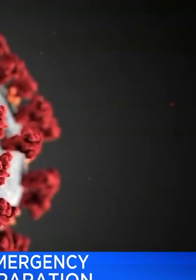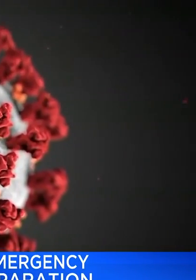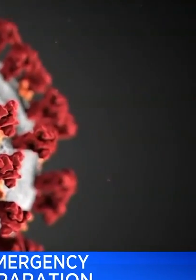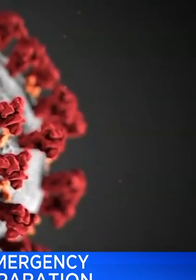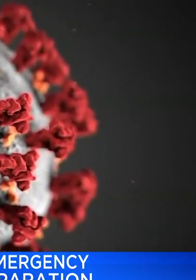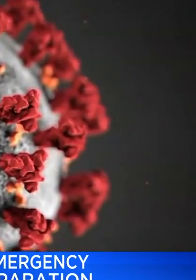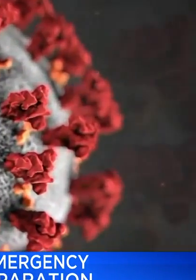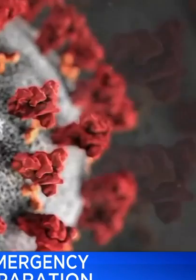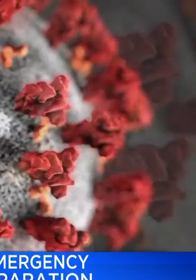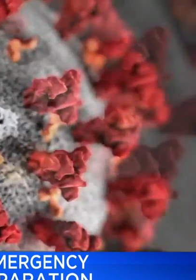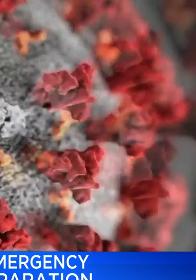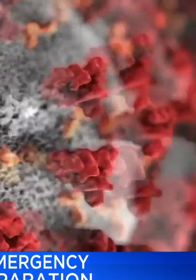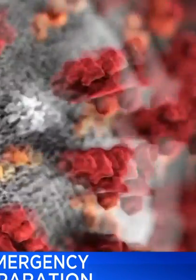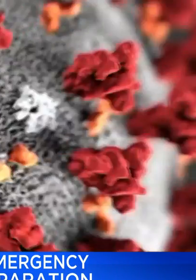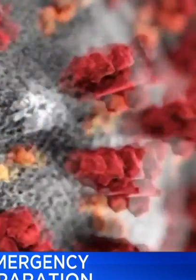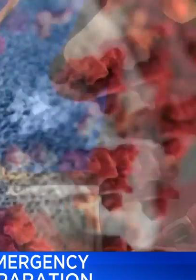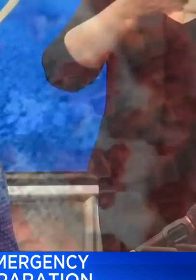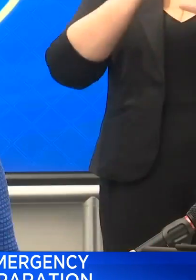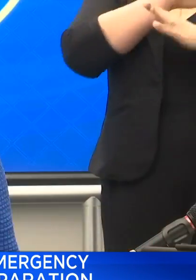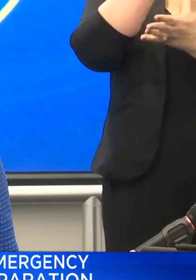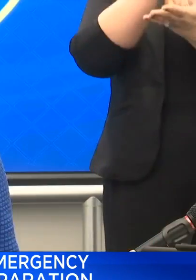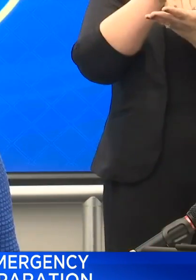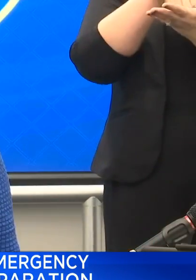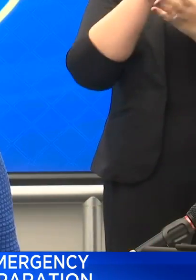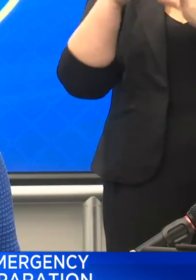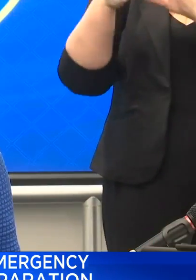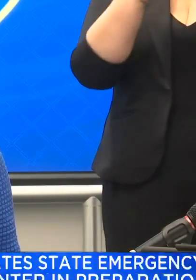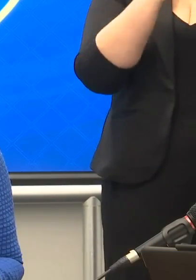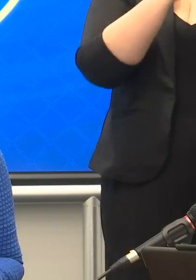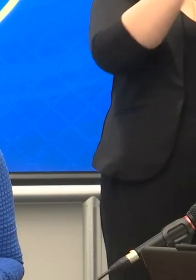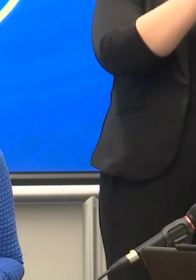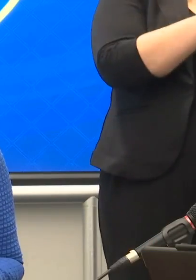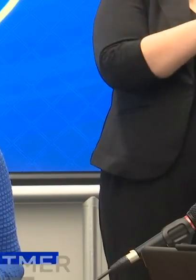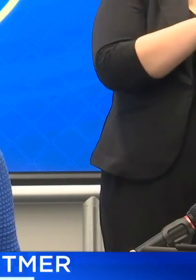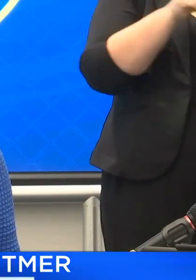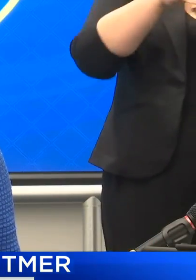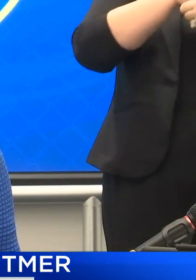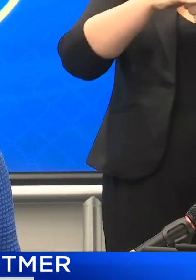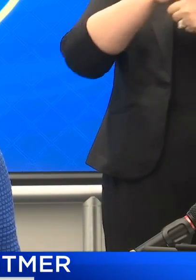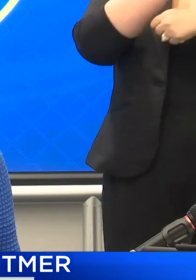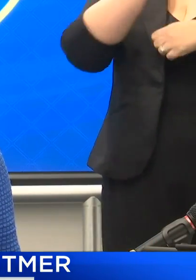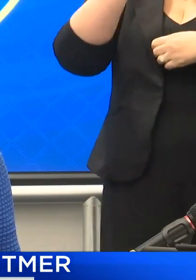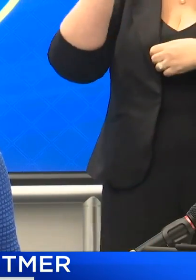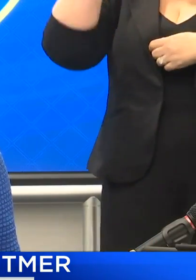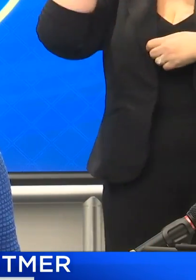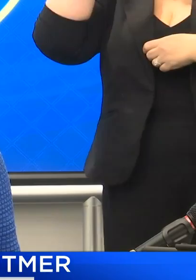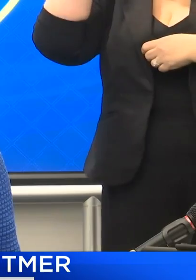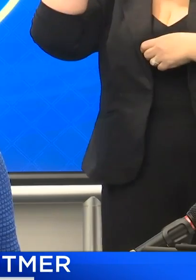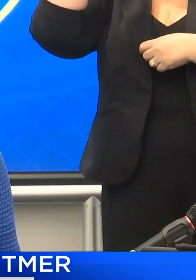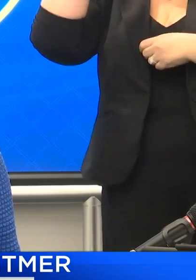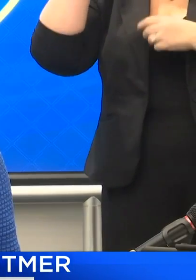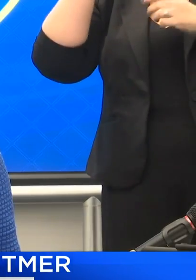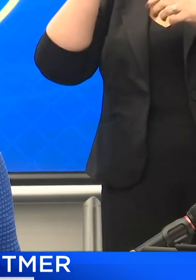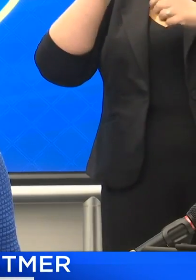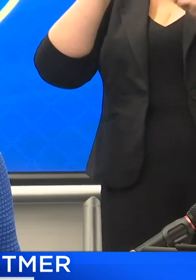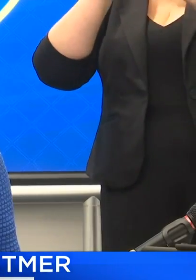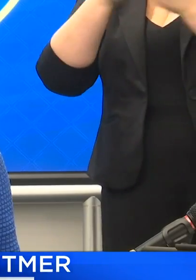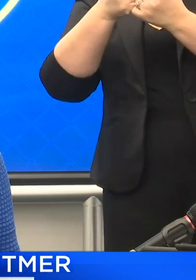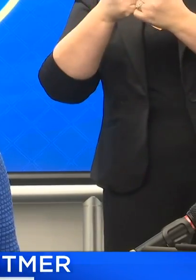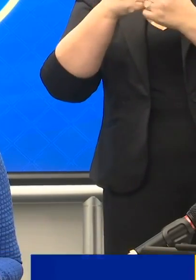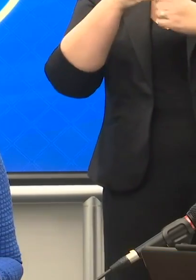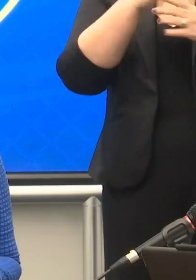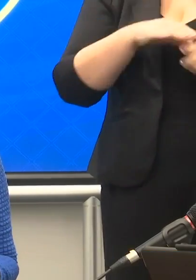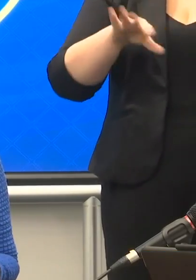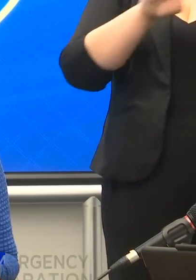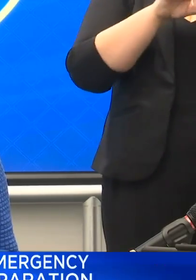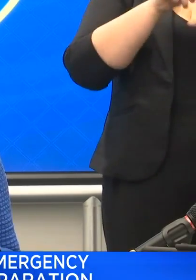of the virus. Here we will be coordinating with state, local, and federal agencies, as well as important private partners